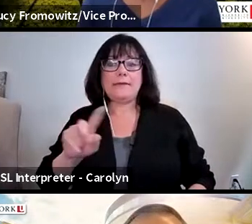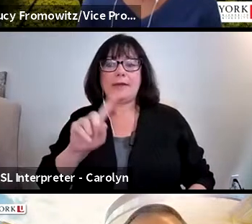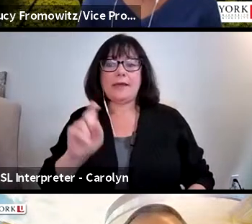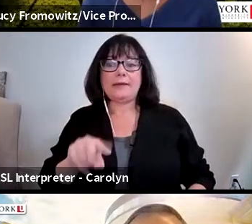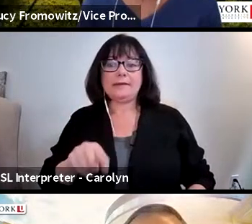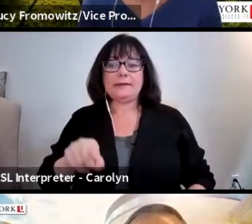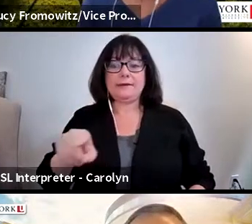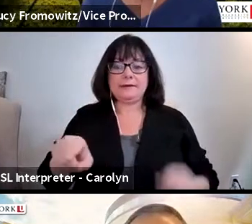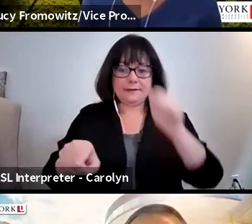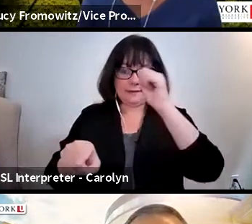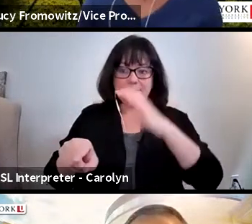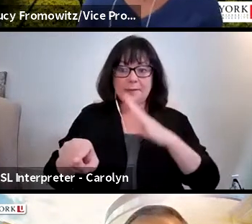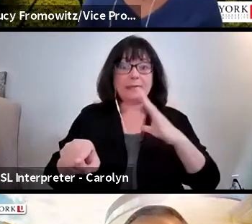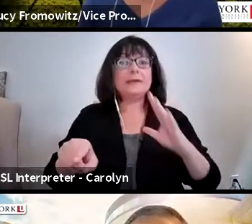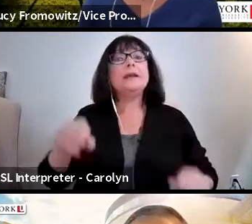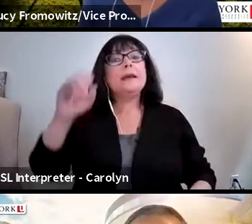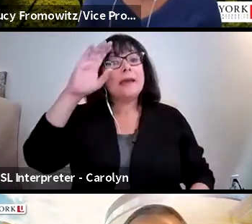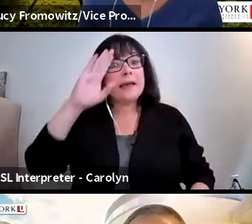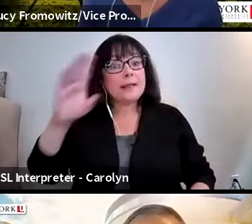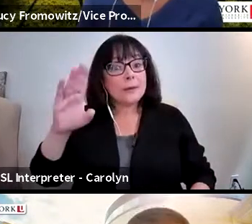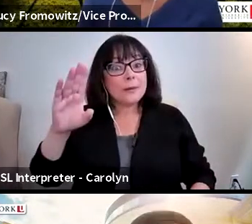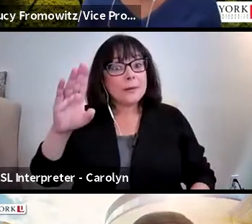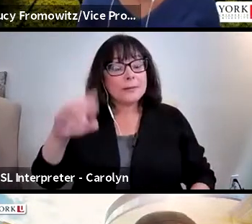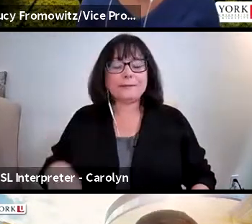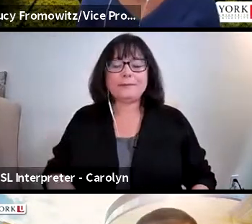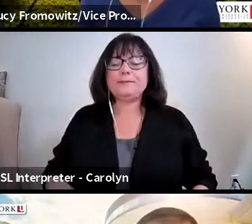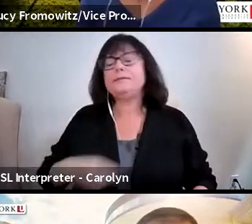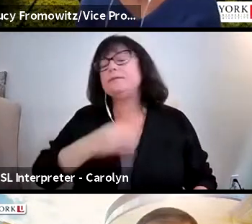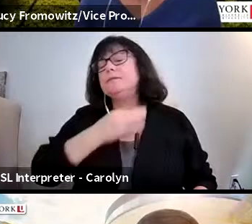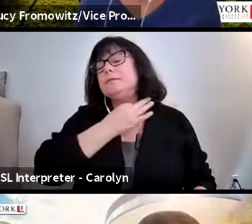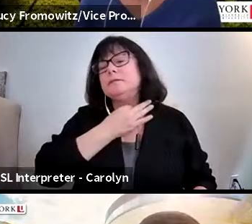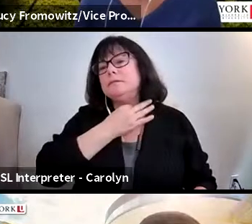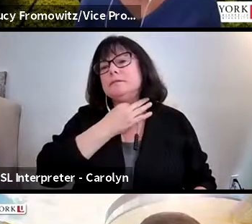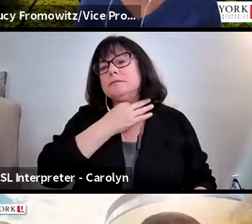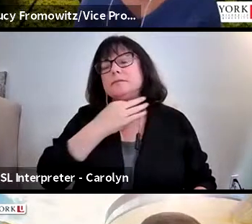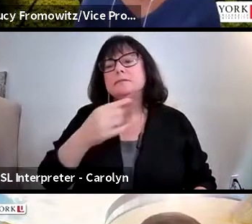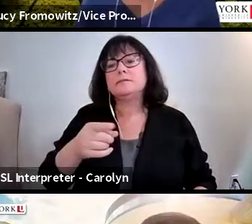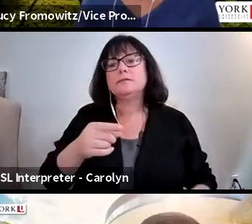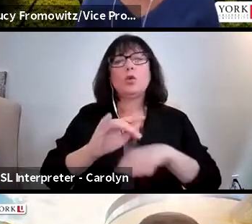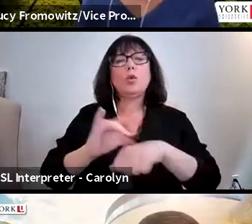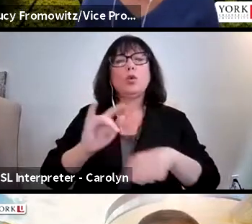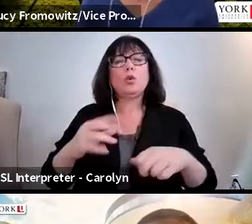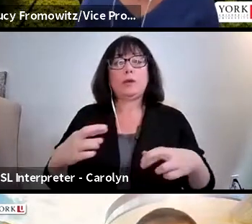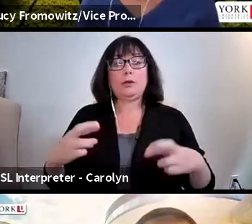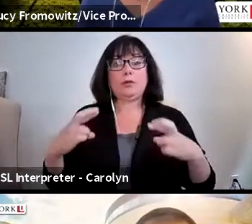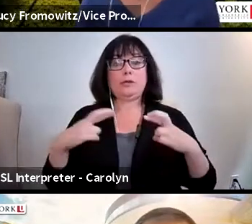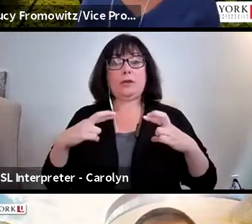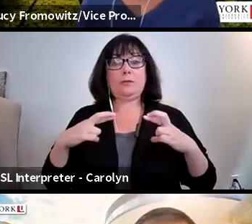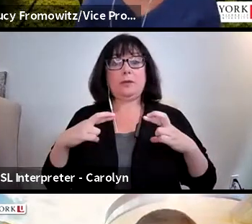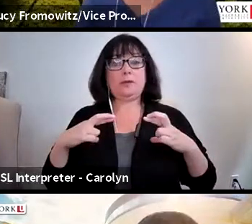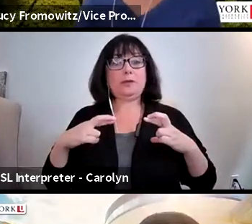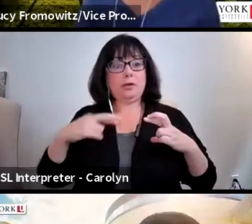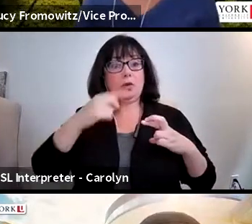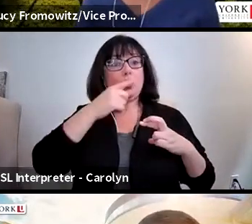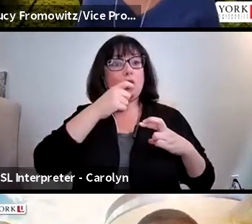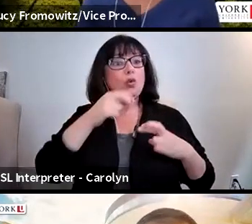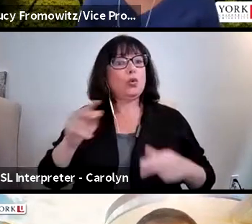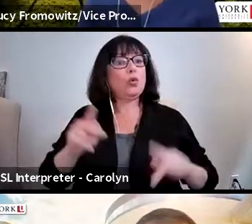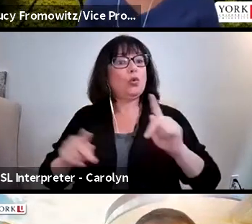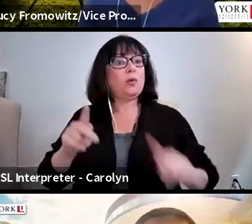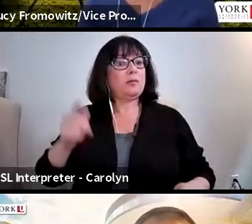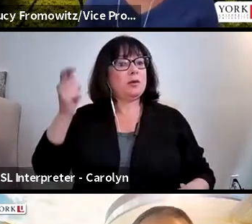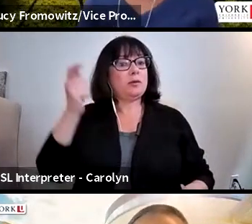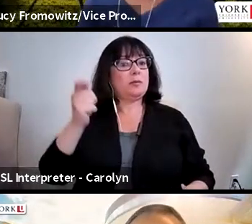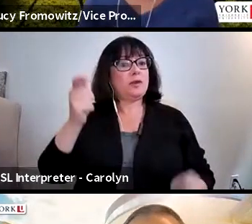Hello, yeah. Has the university looked further into early retirement for individuals in the York pension plan? I know this was discussed